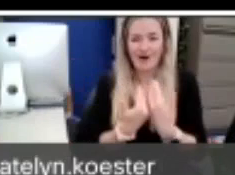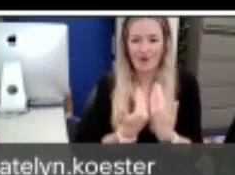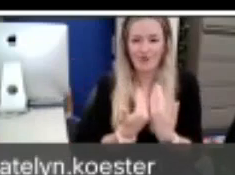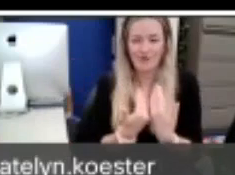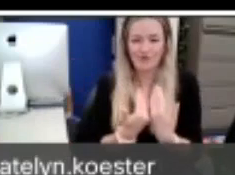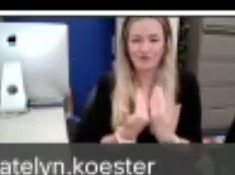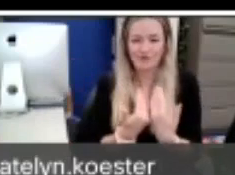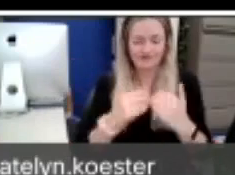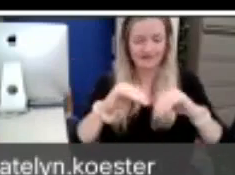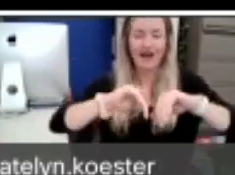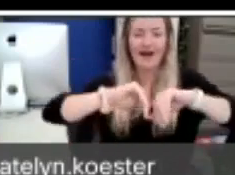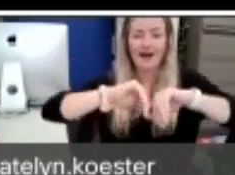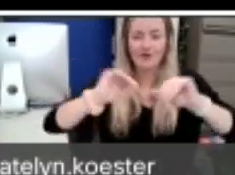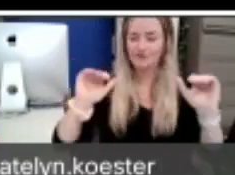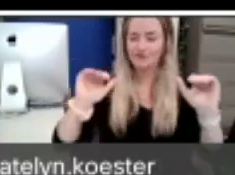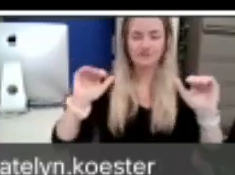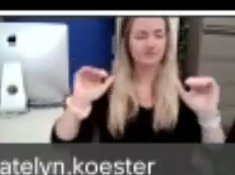Okay, perfect. So this is how.